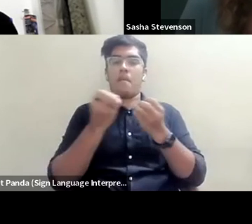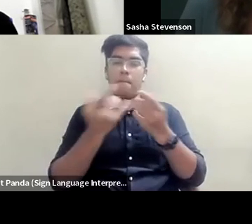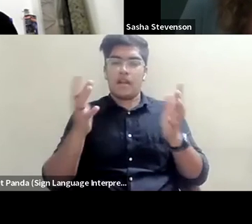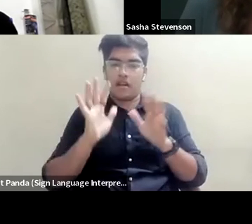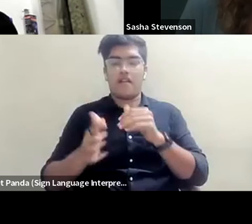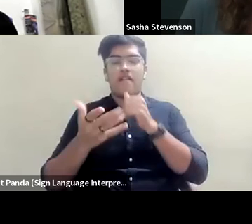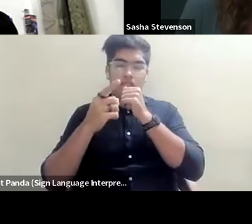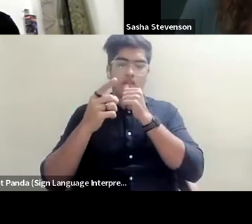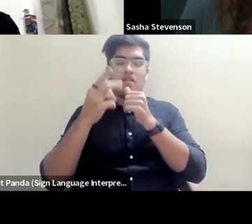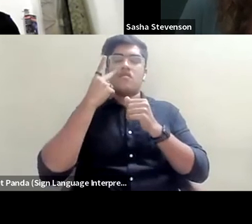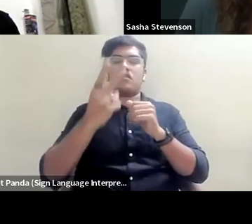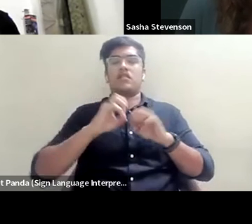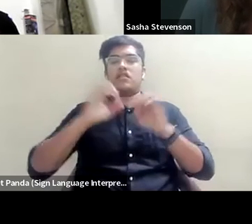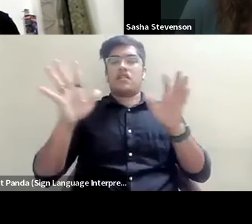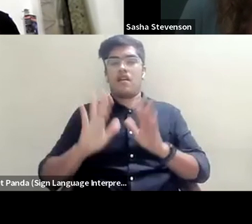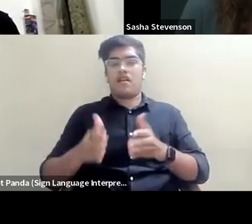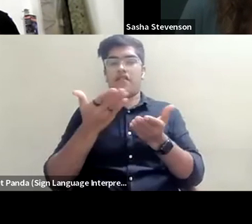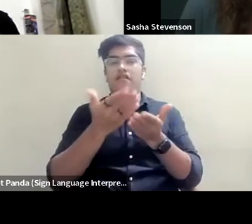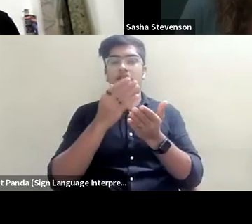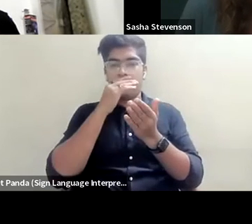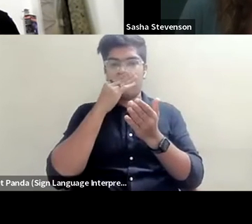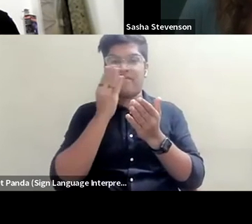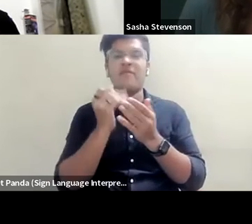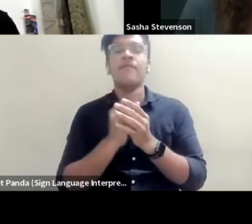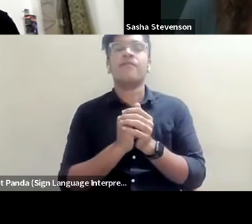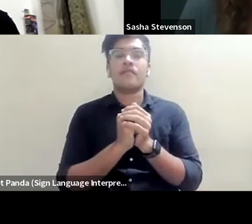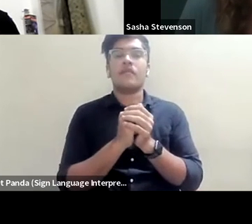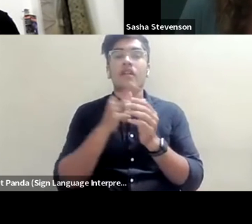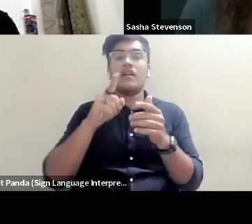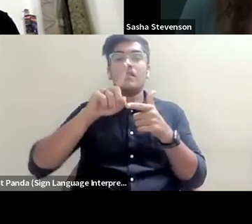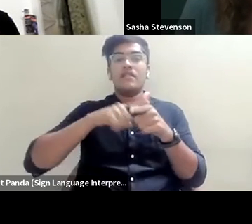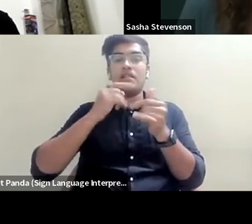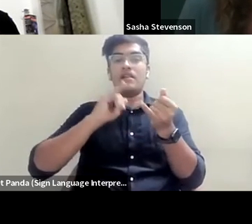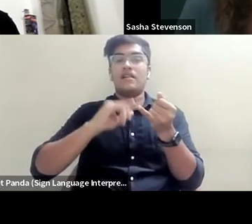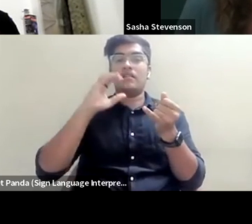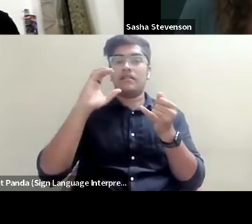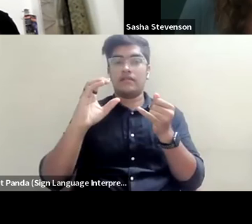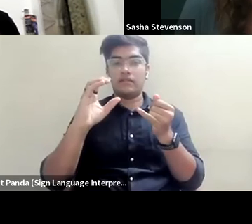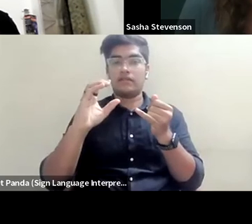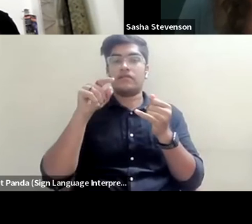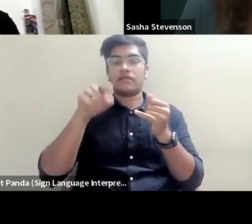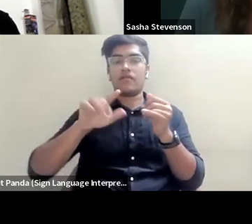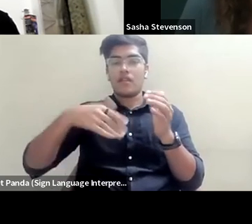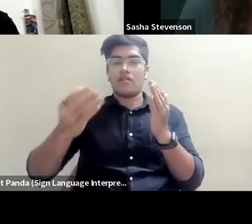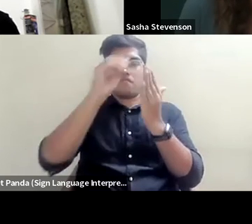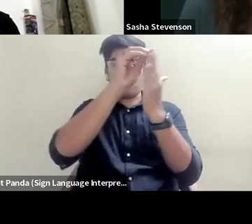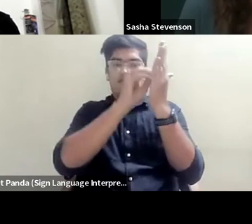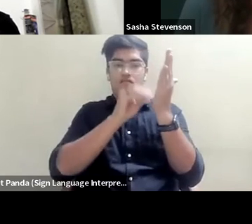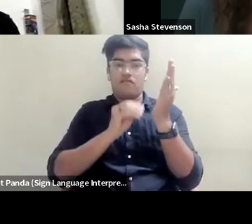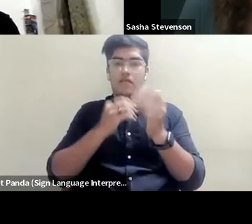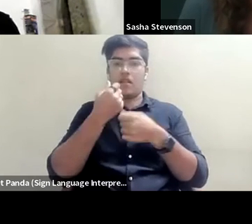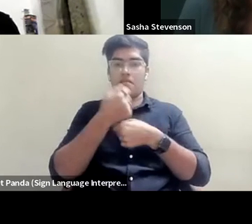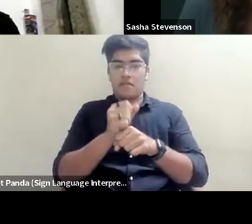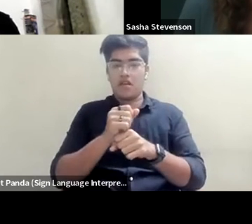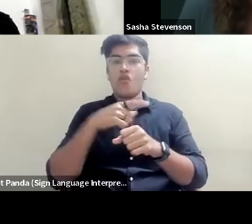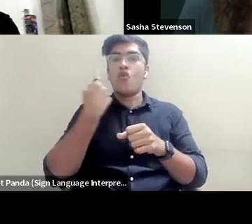quite transparent. The JSC, the Judicial Service Commission, then comes up with a list of shortlisted